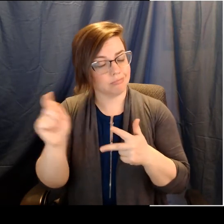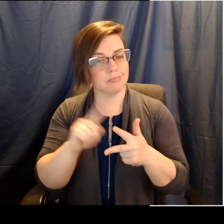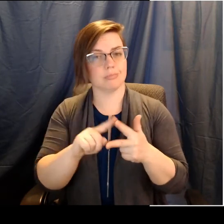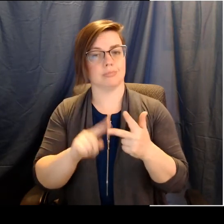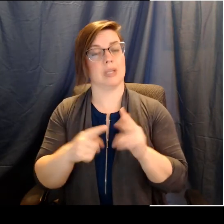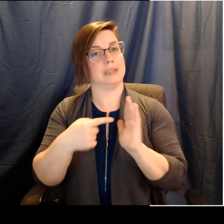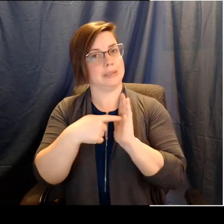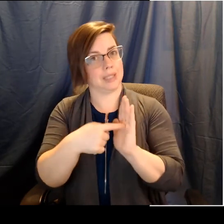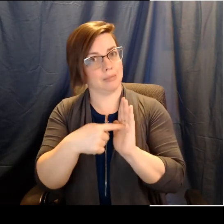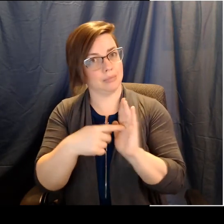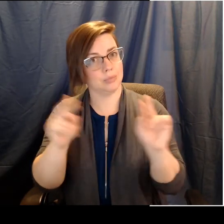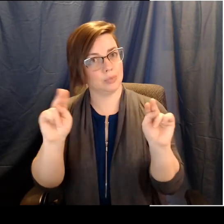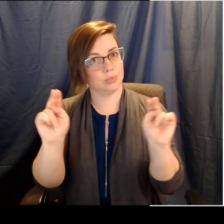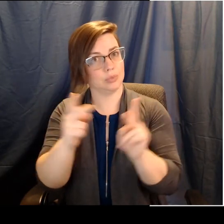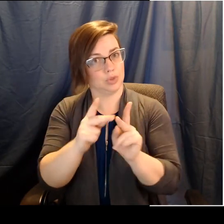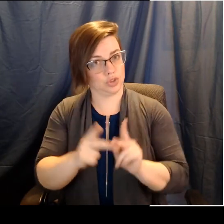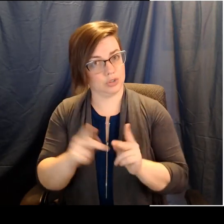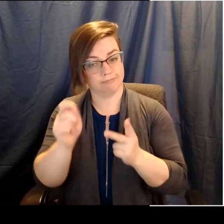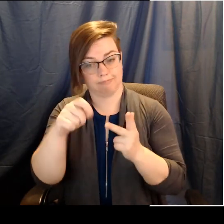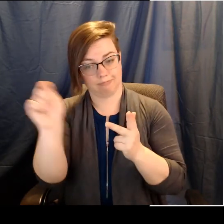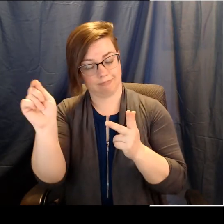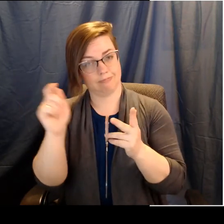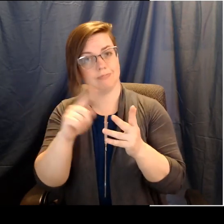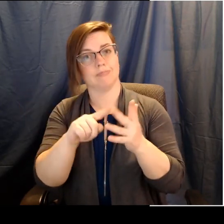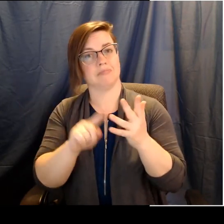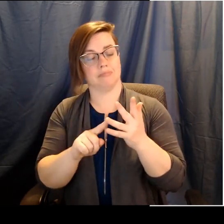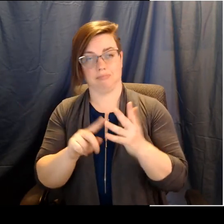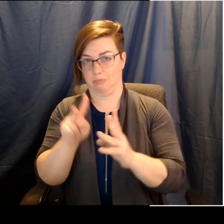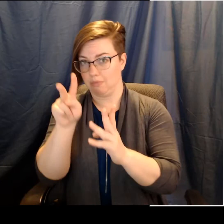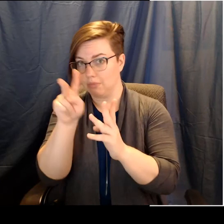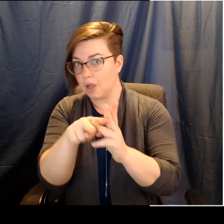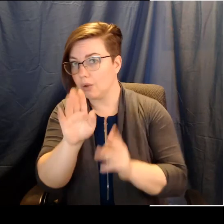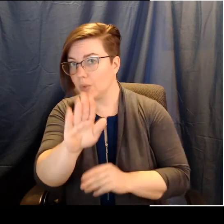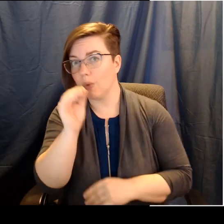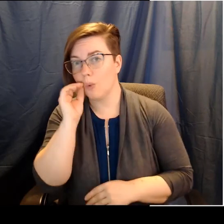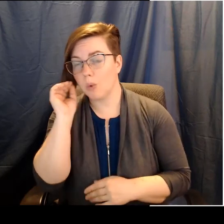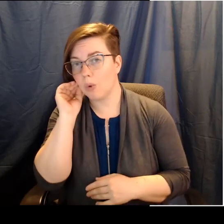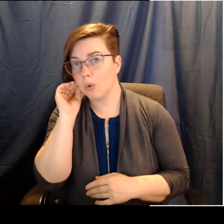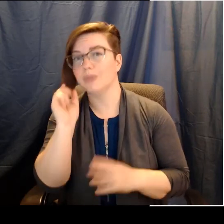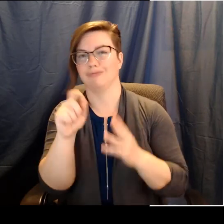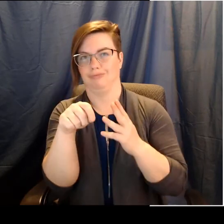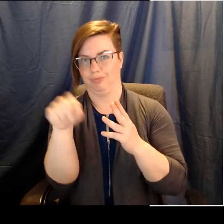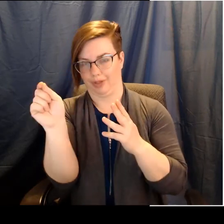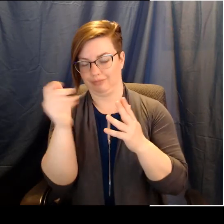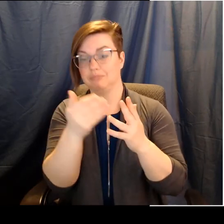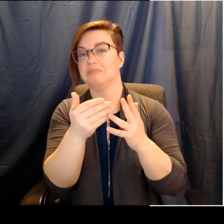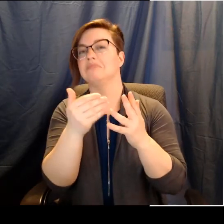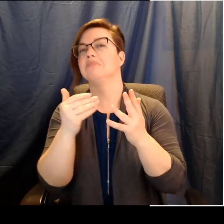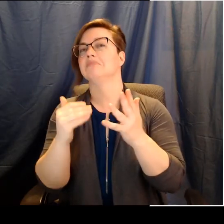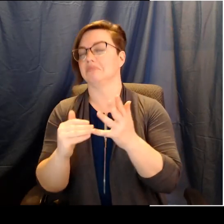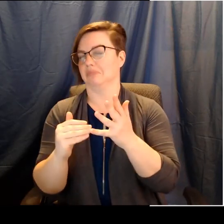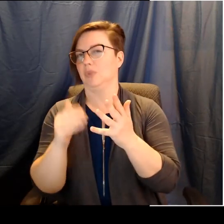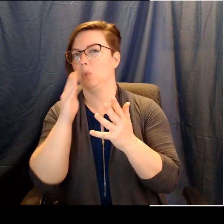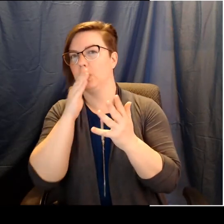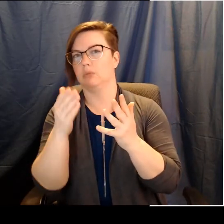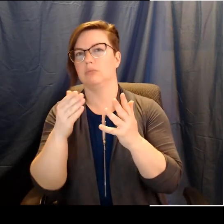We've moved into how does this apply to your own home? And then in this last video, we're going to talk about movement.